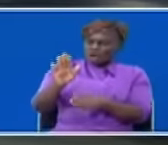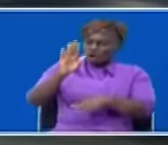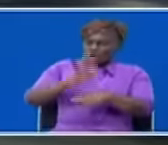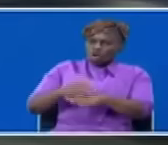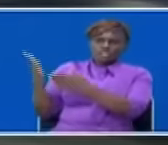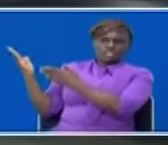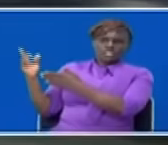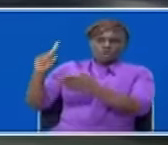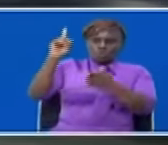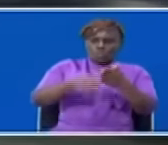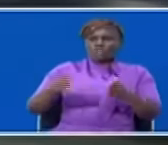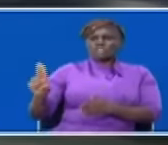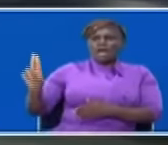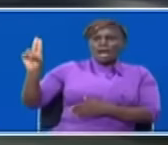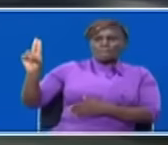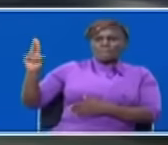WhatsApp number,